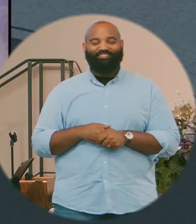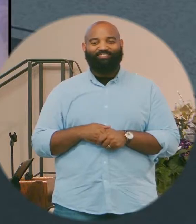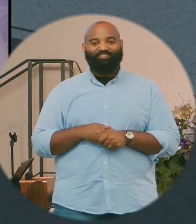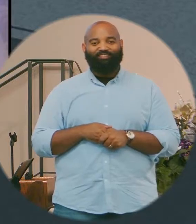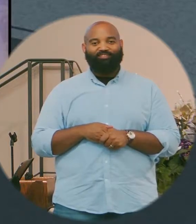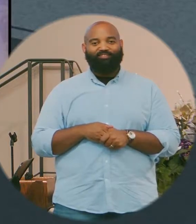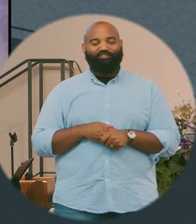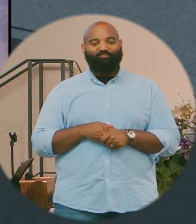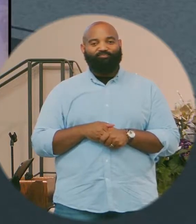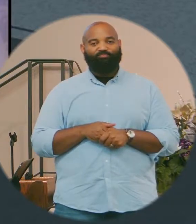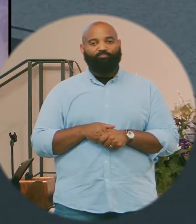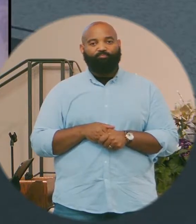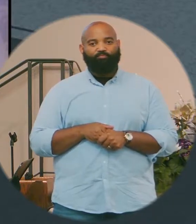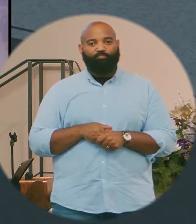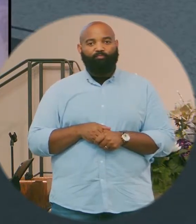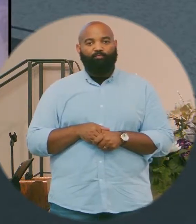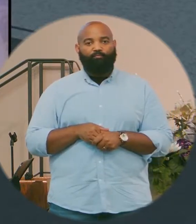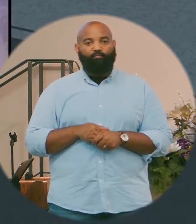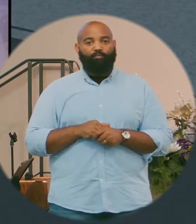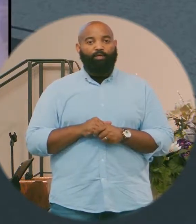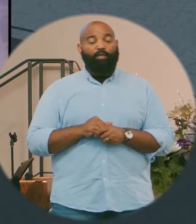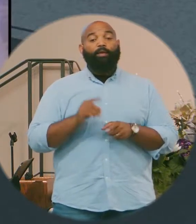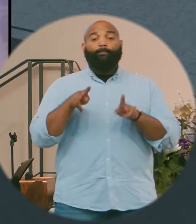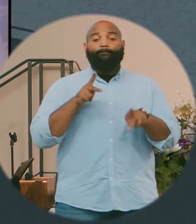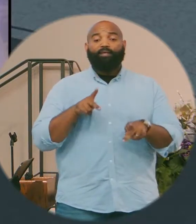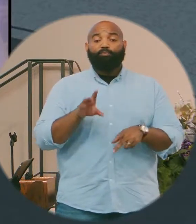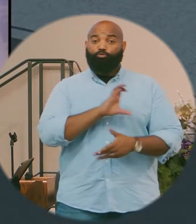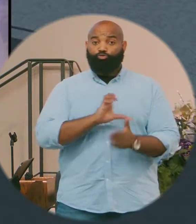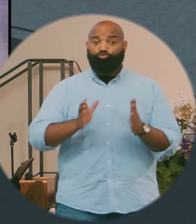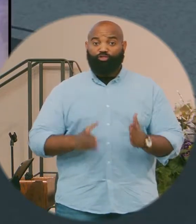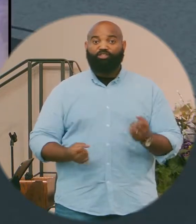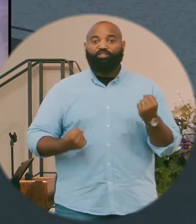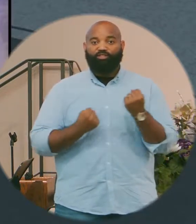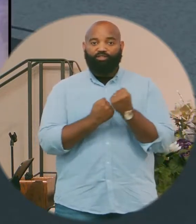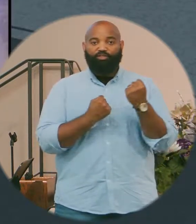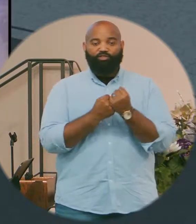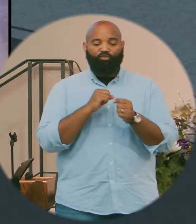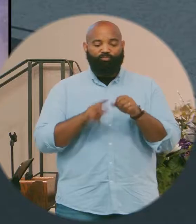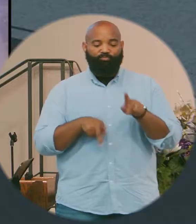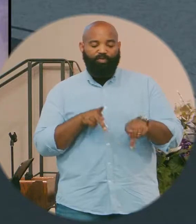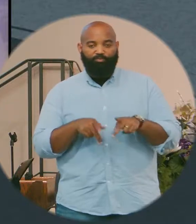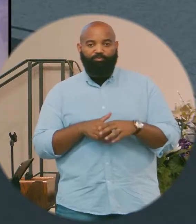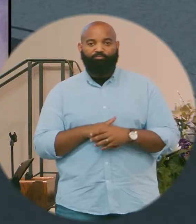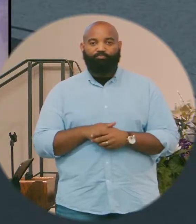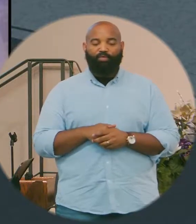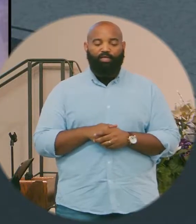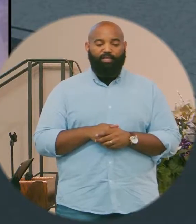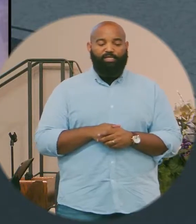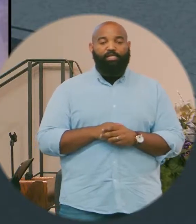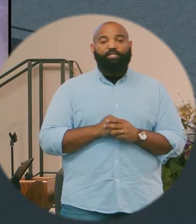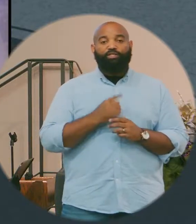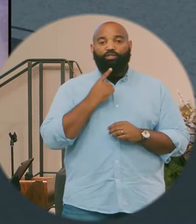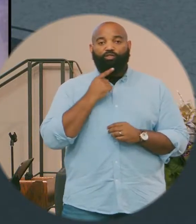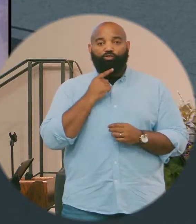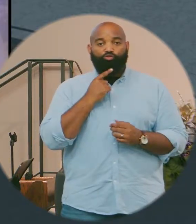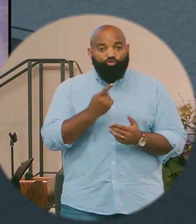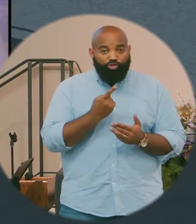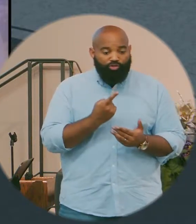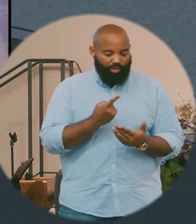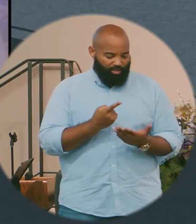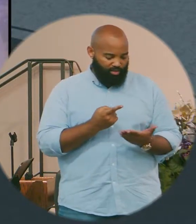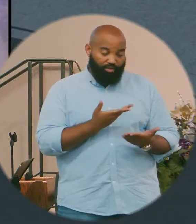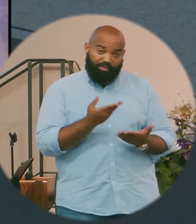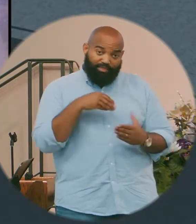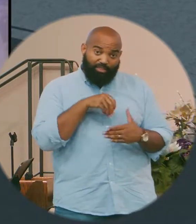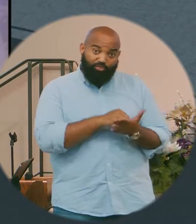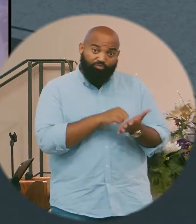your skirt. Psalms 52 don't say that, but I'm just giving an example. Have you thought about when the Lord says, be ye holy for I